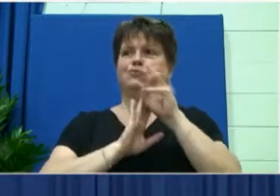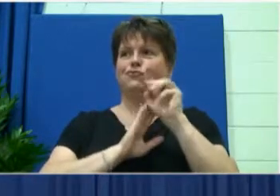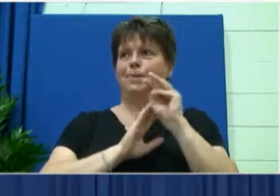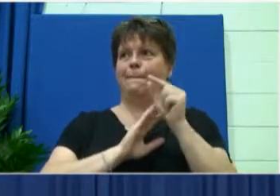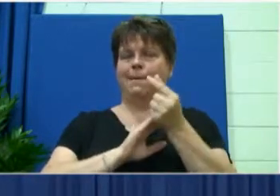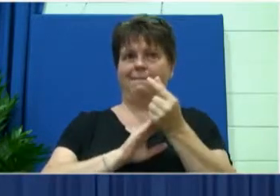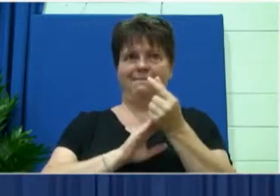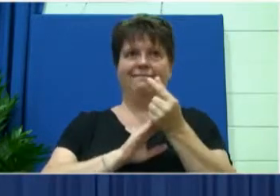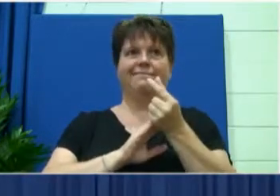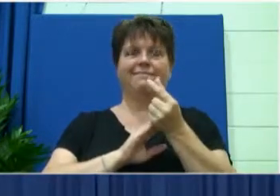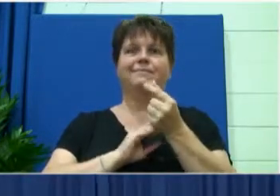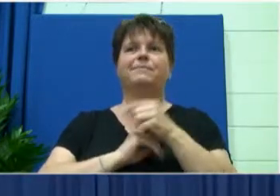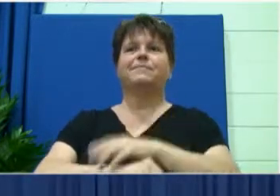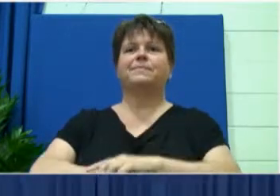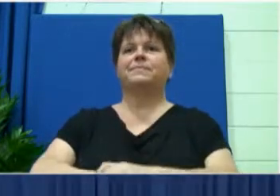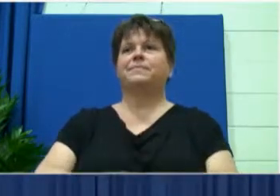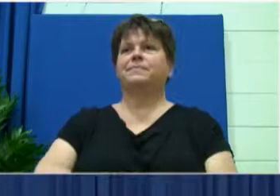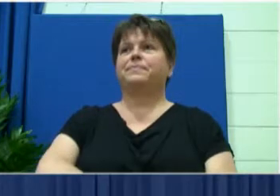ceremony.